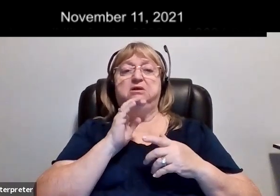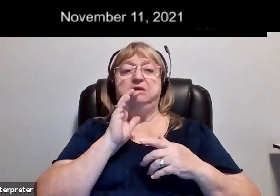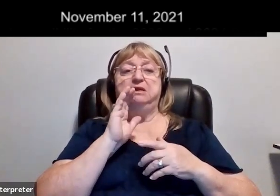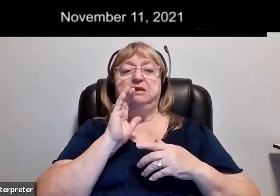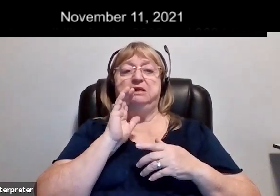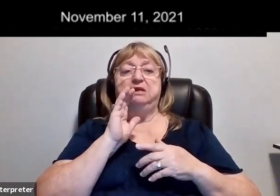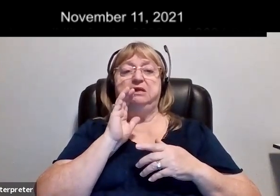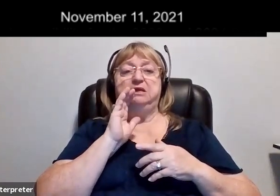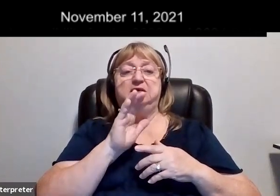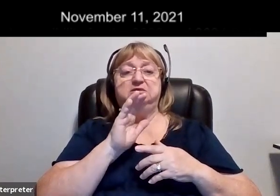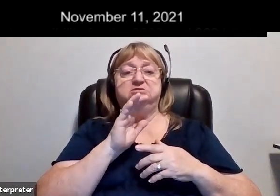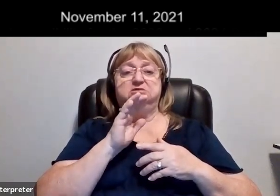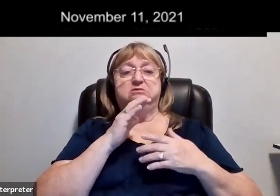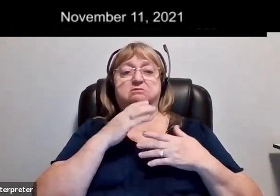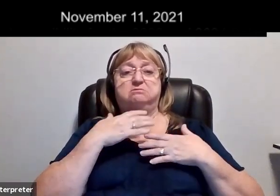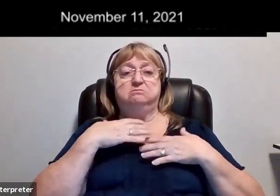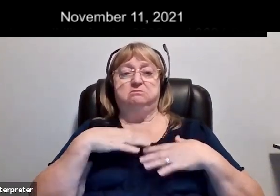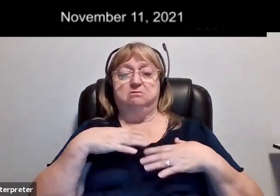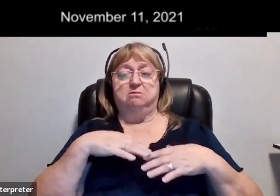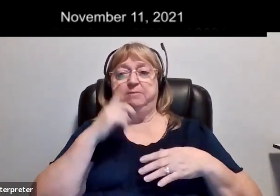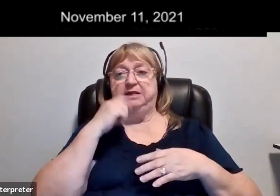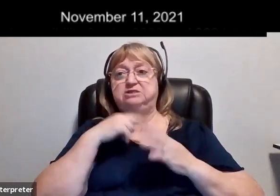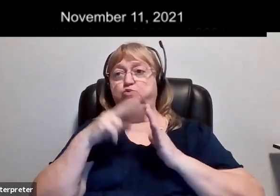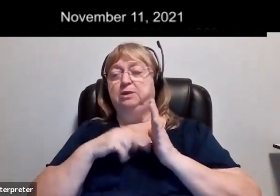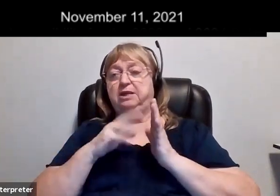suit, because of reading a book.